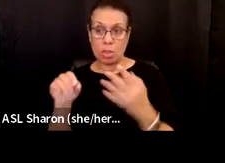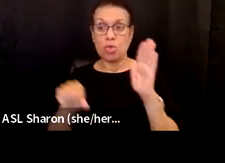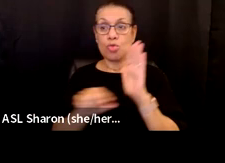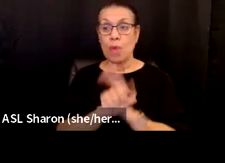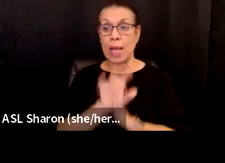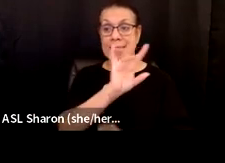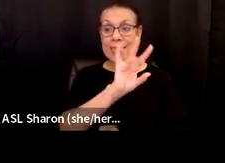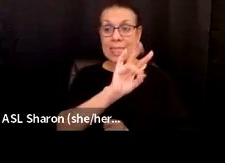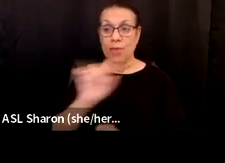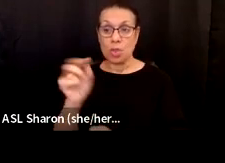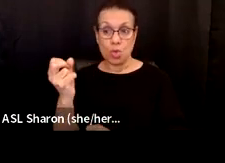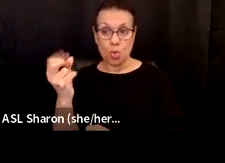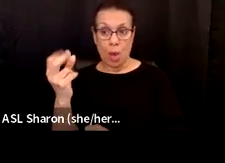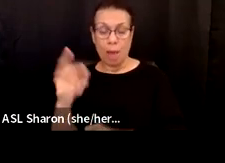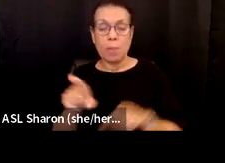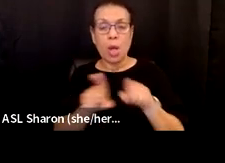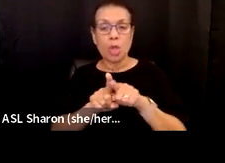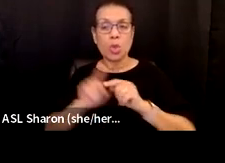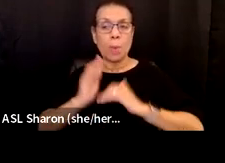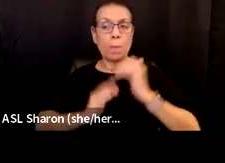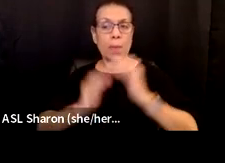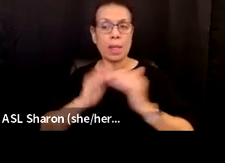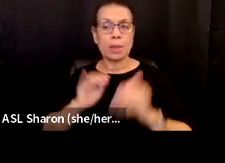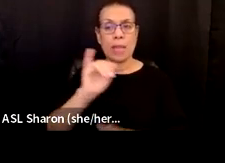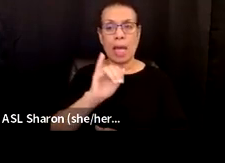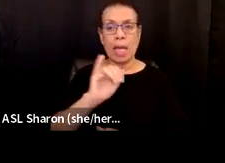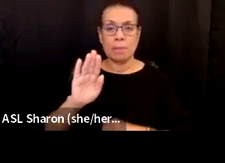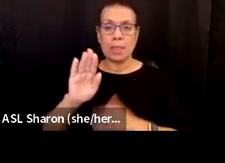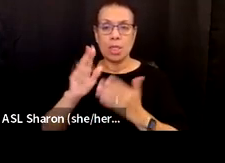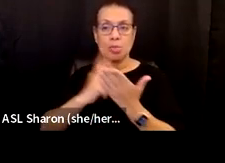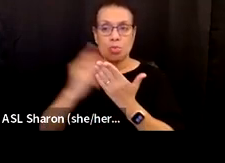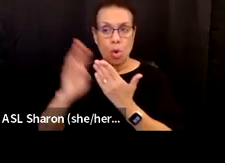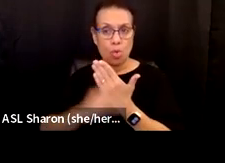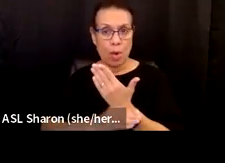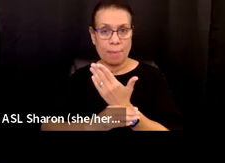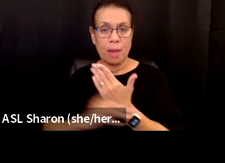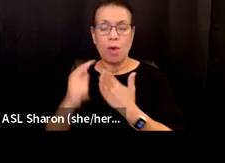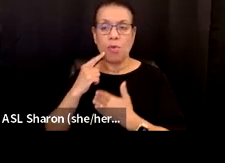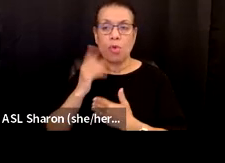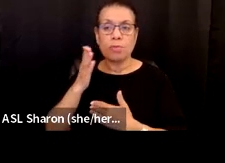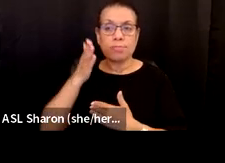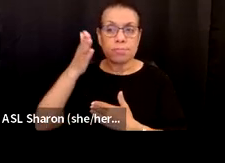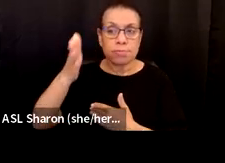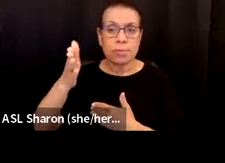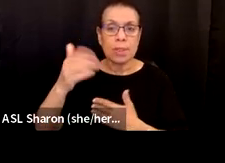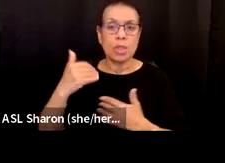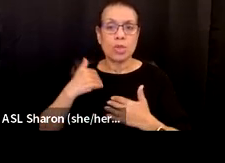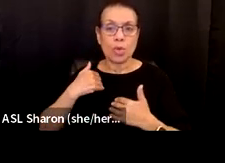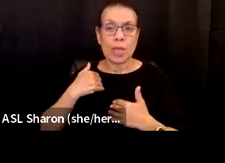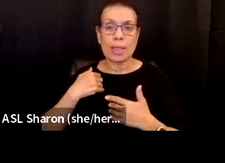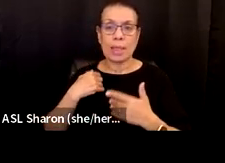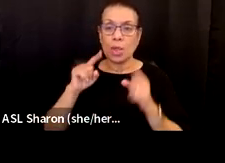12 but have plans to build ib programs in the younger years that can feed into our secondary ib